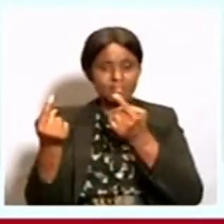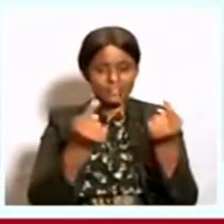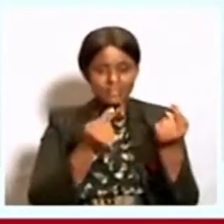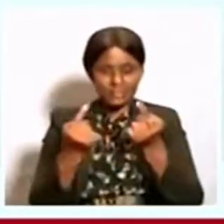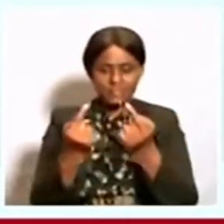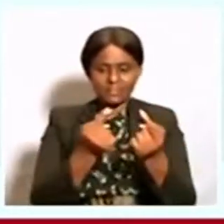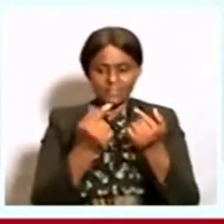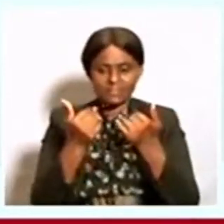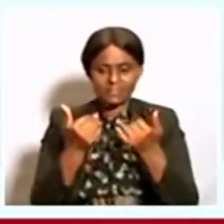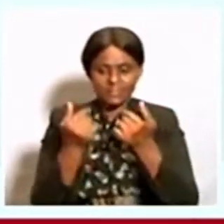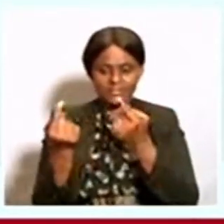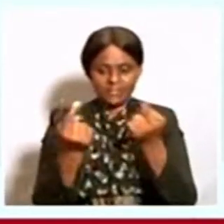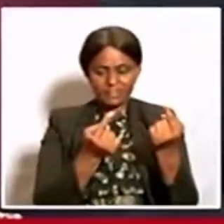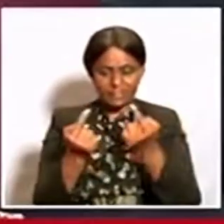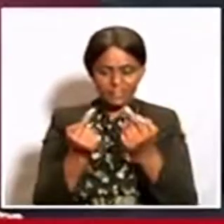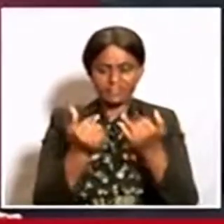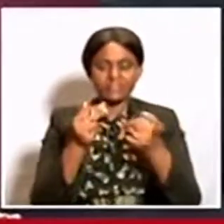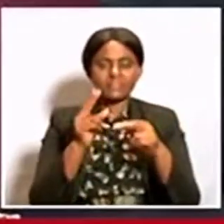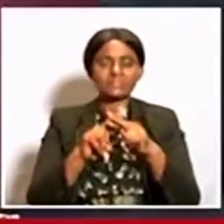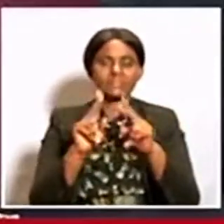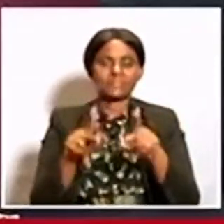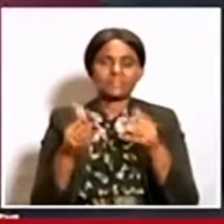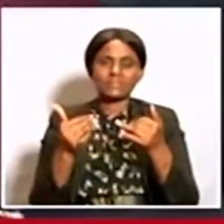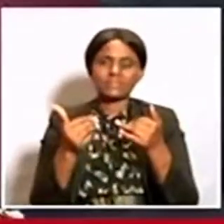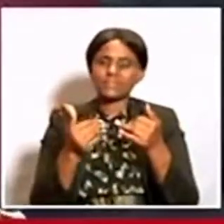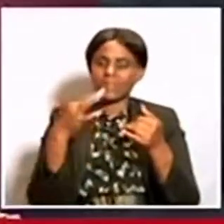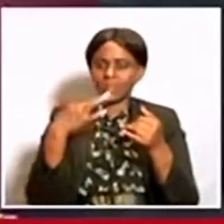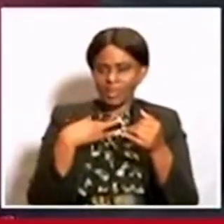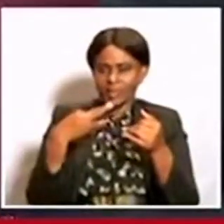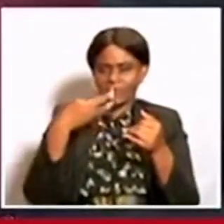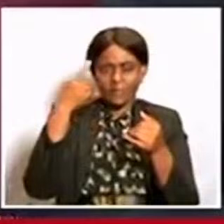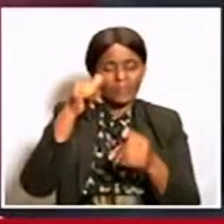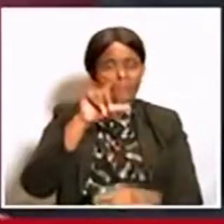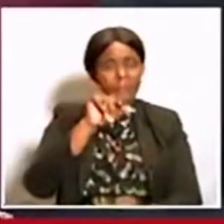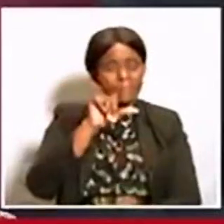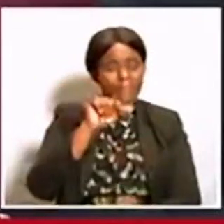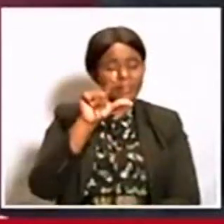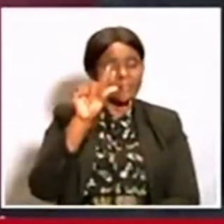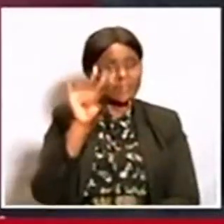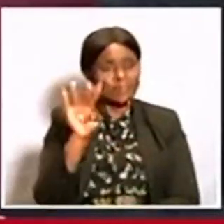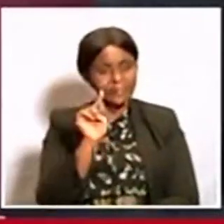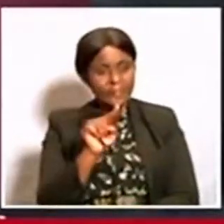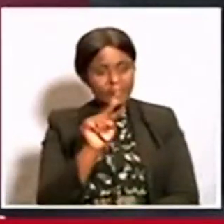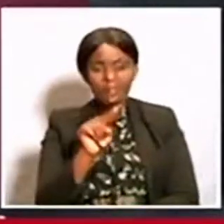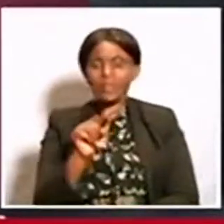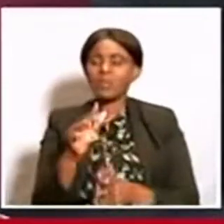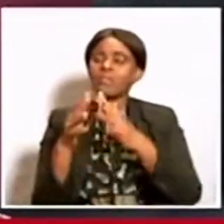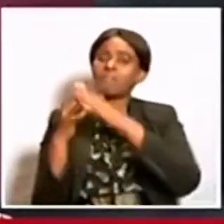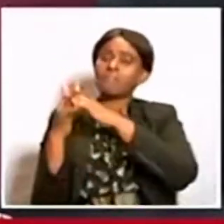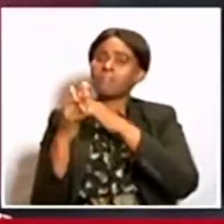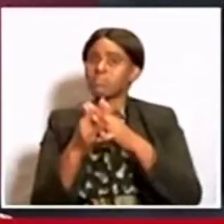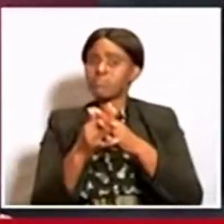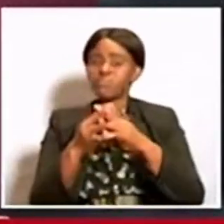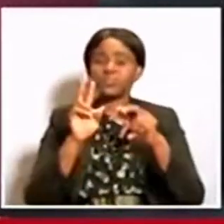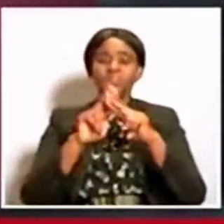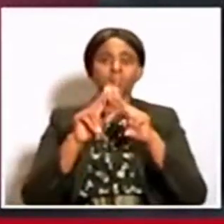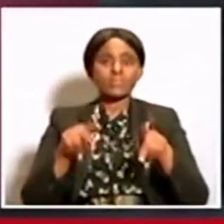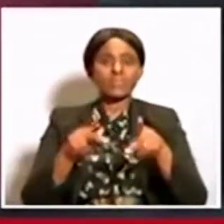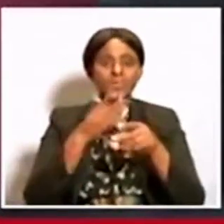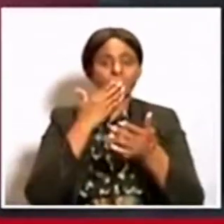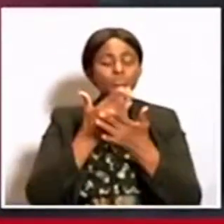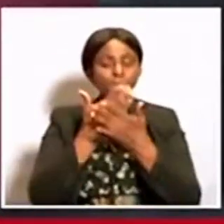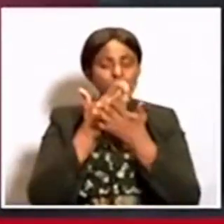situation now? The situation, Chair, is that if applications for 2024, it's overwhelming, Chair. There's a very